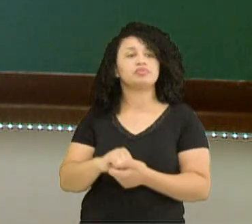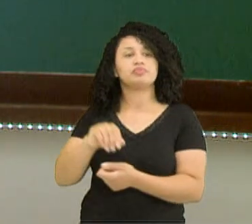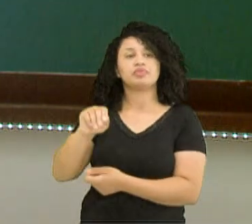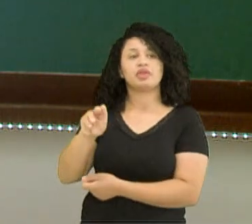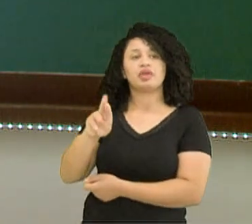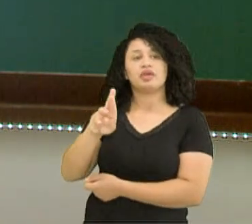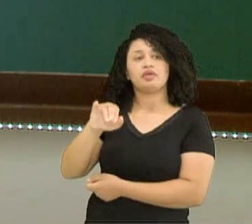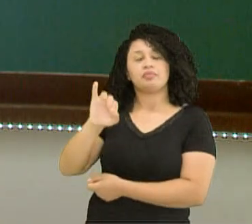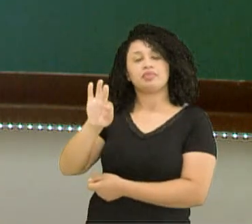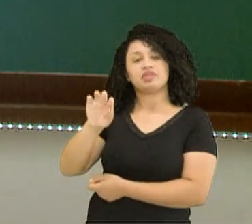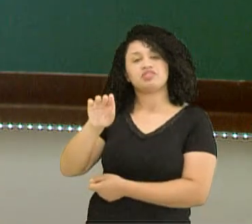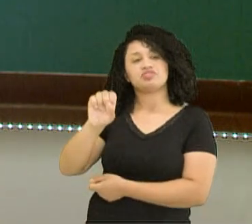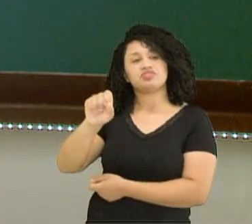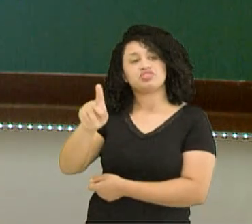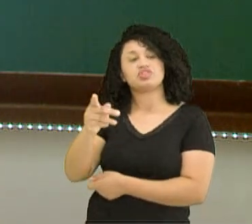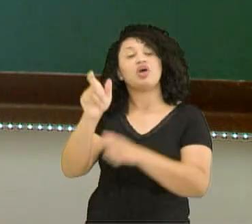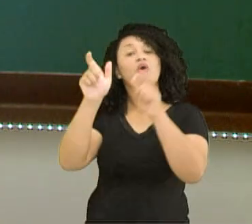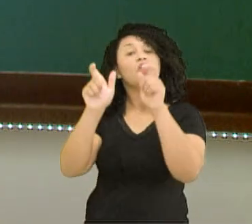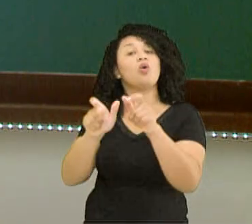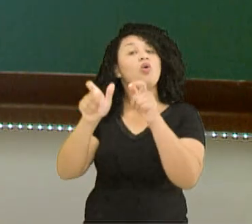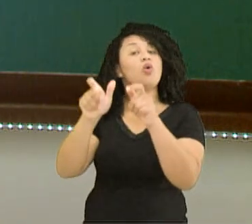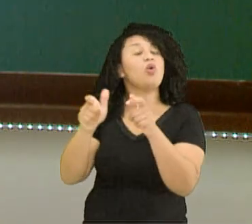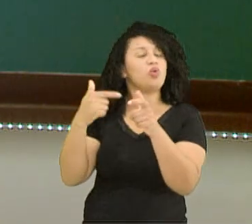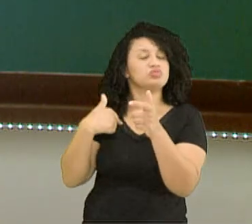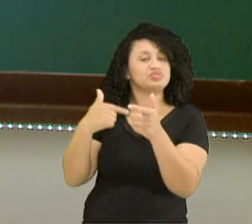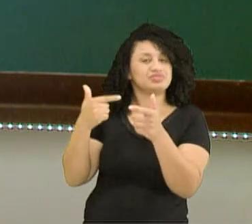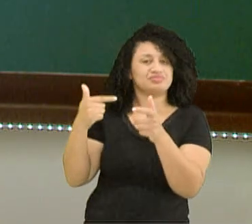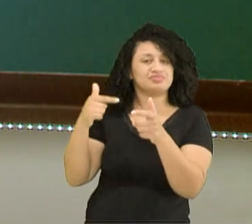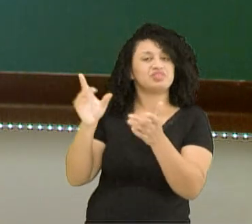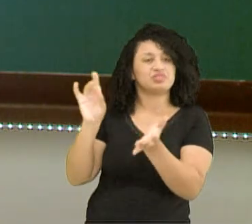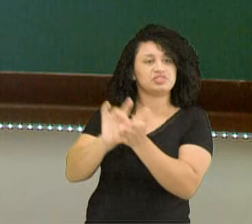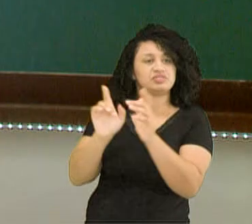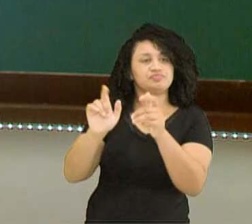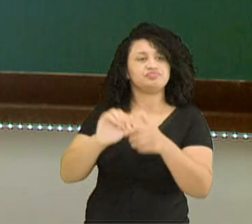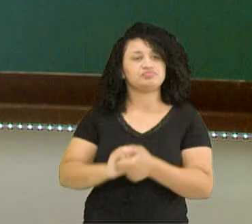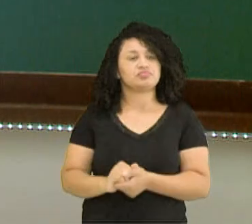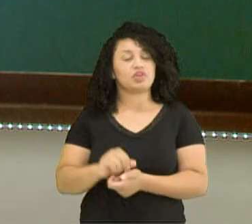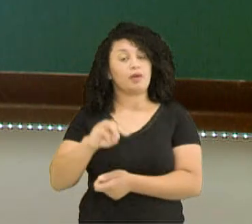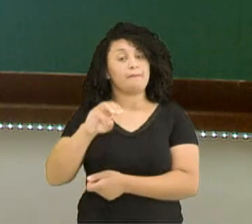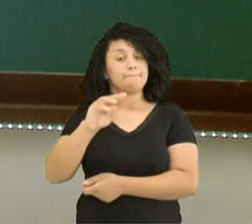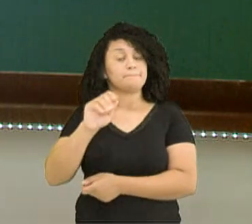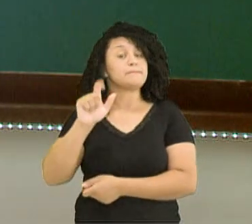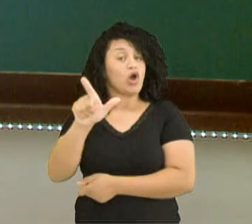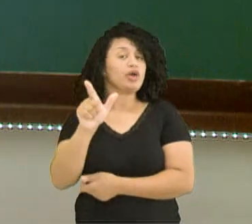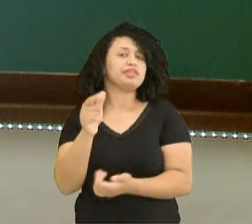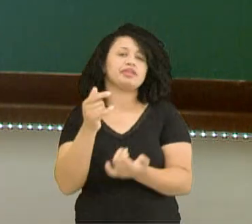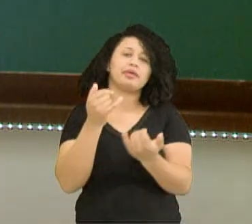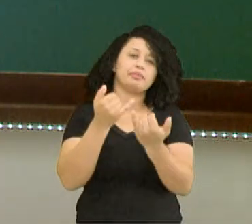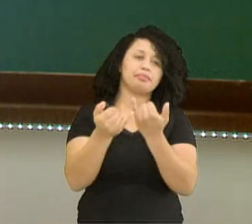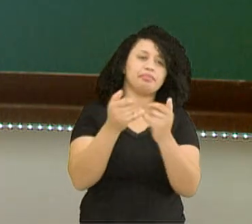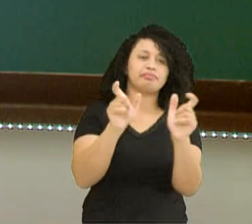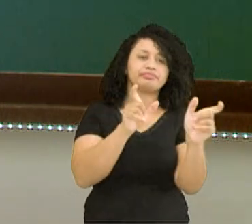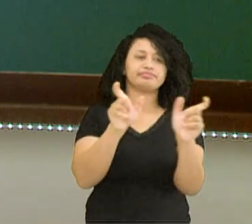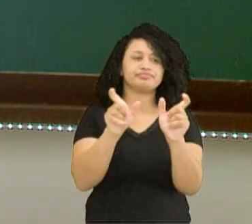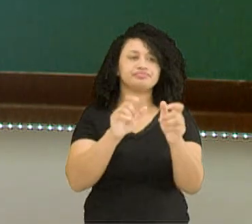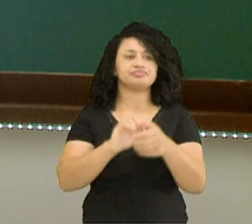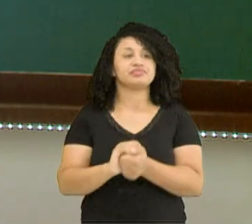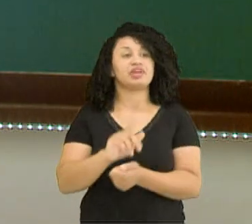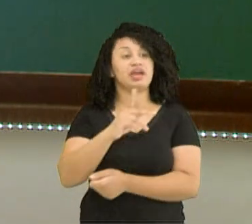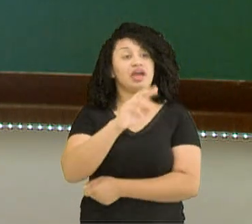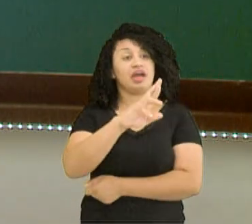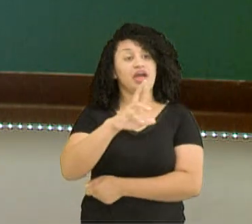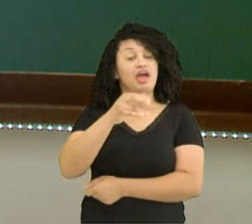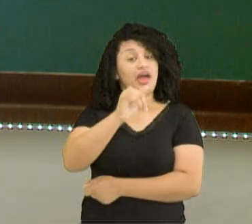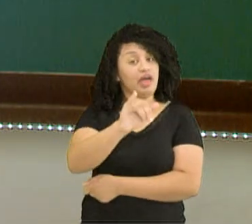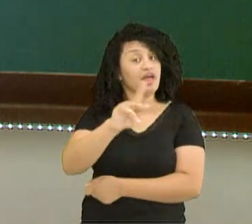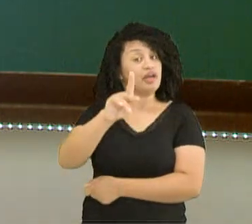vem. Actress, palavrinha parecidinha. Model, super cognata. Ah, Harry Potter. Harry